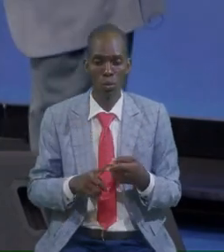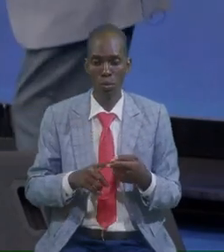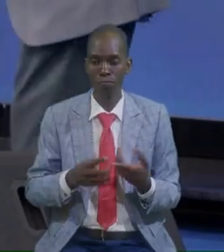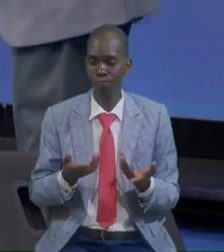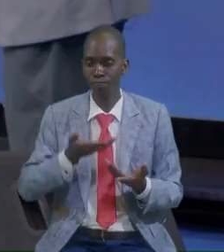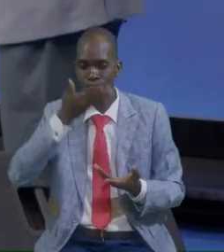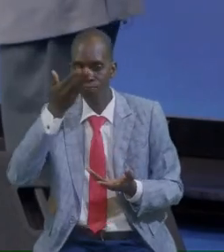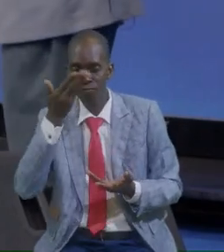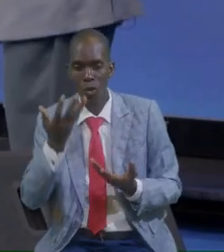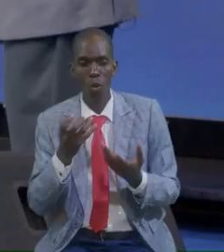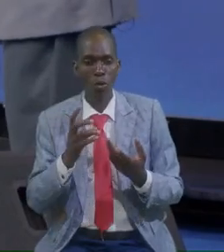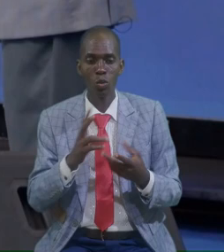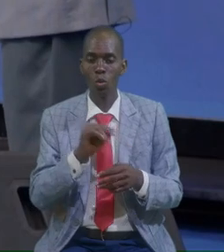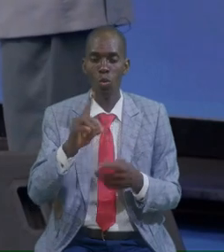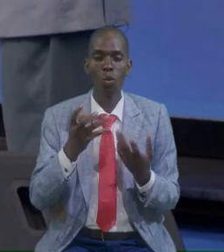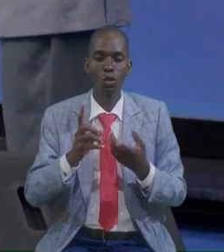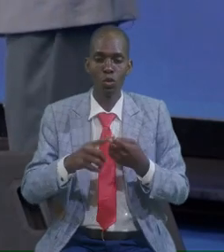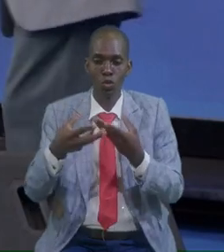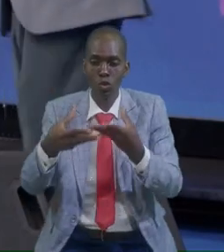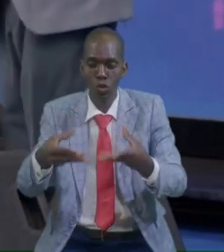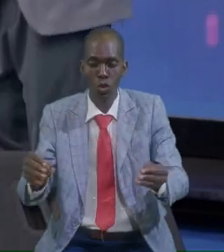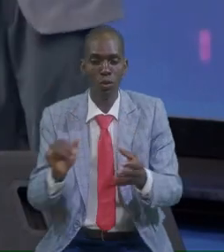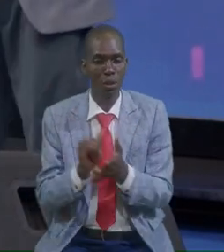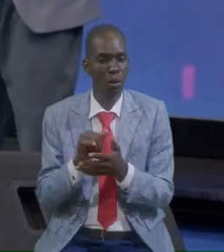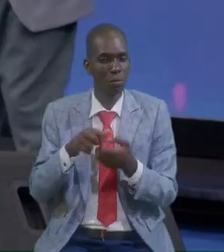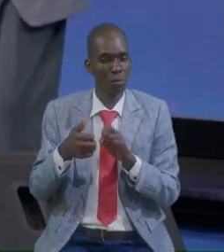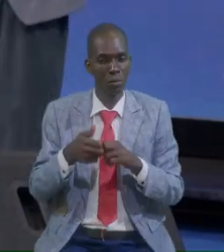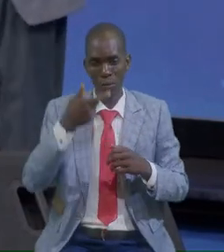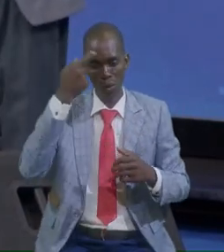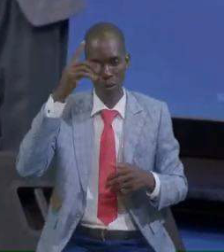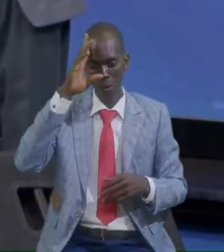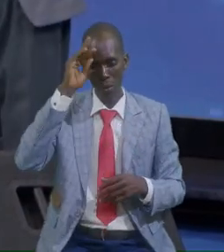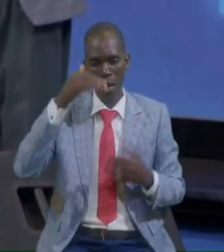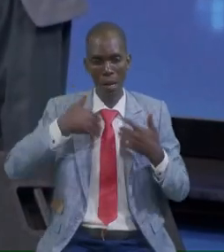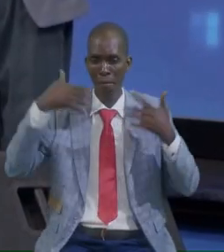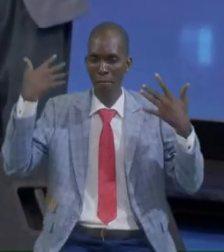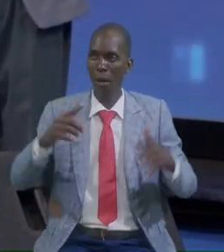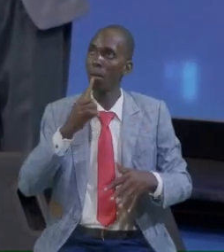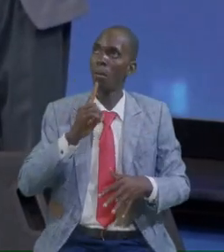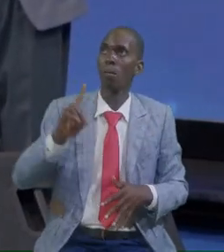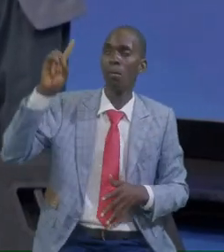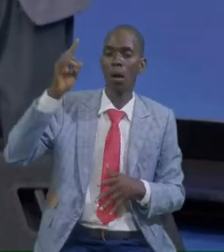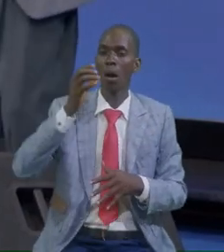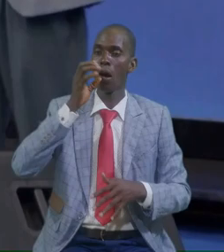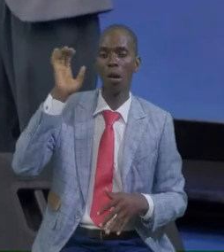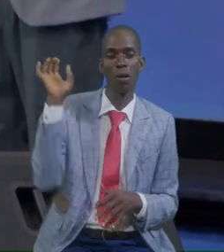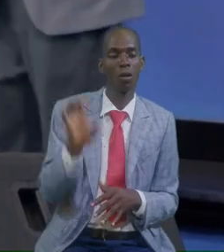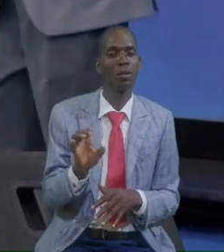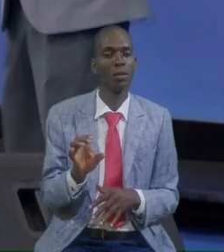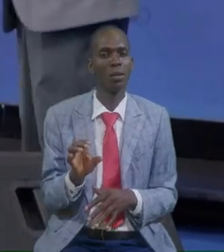Nobody feels that they can do anything except a mediator.